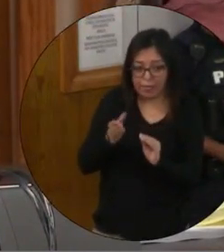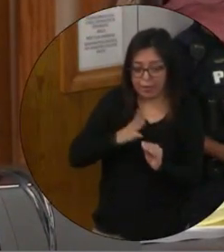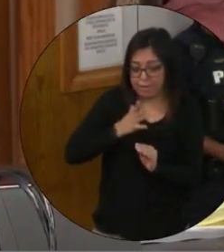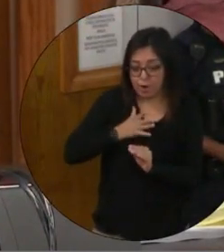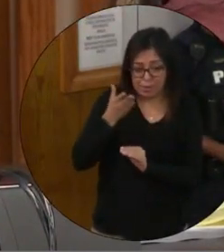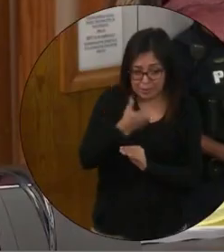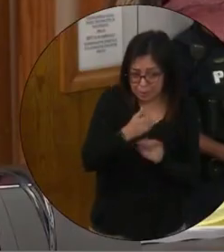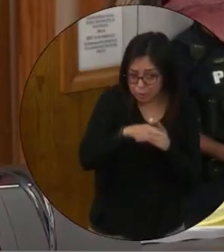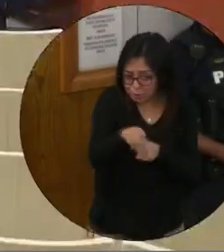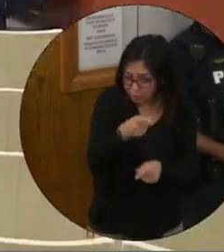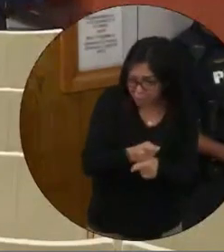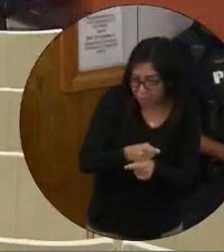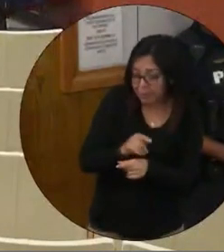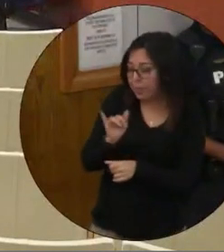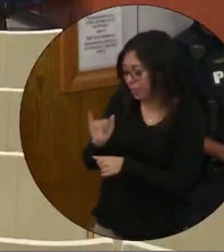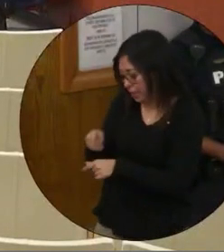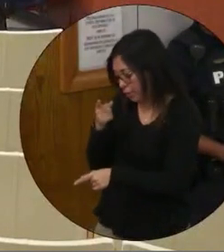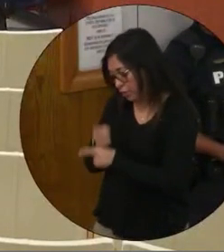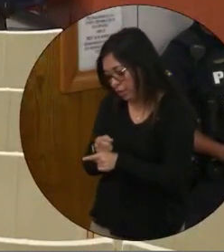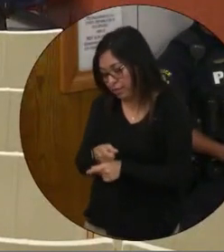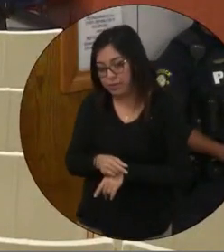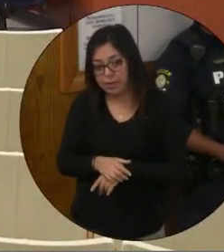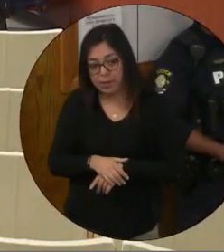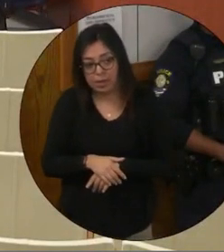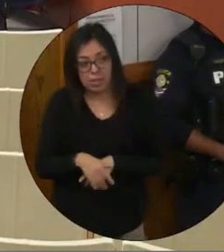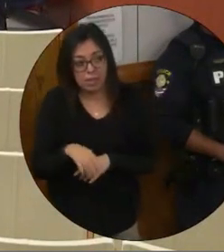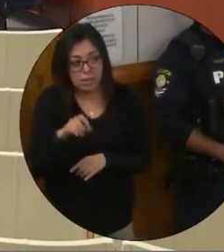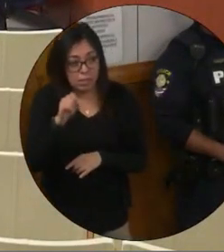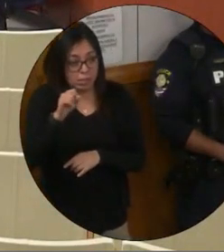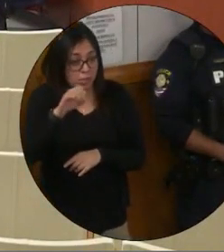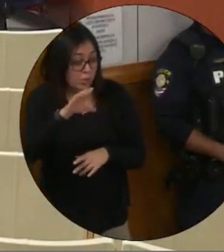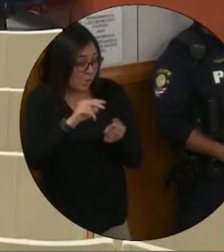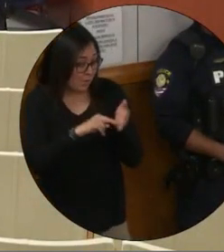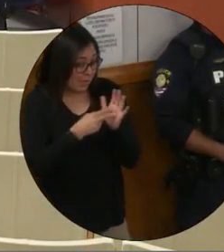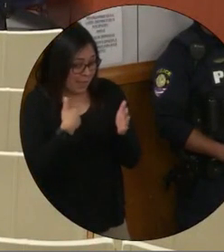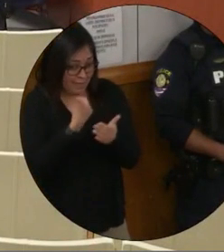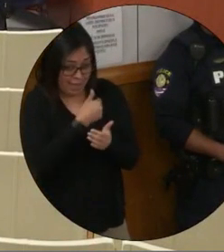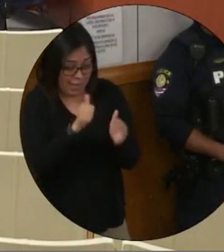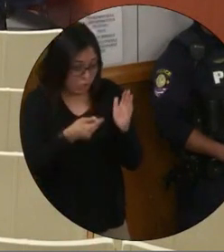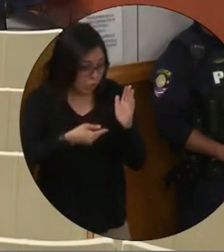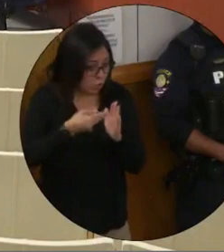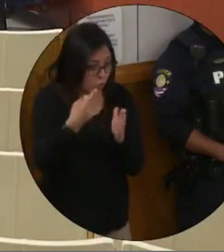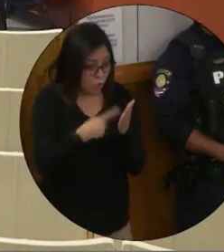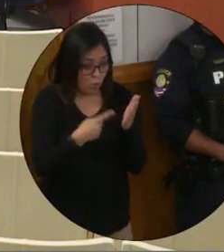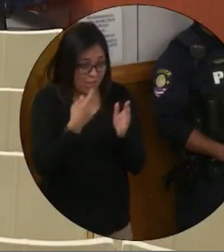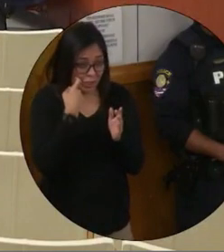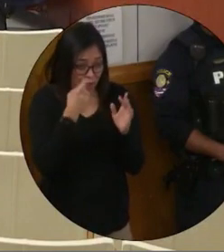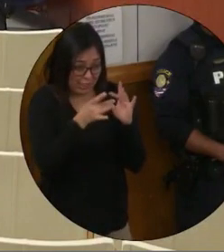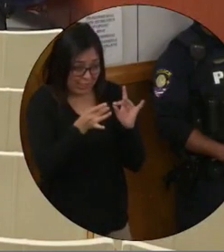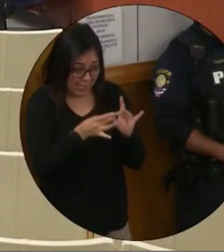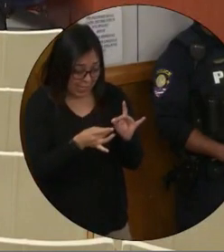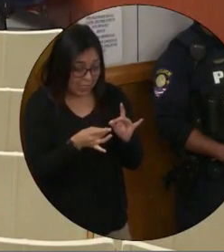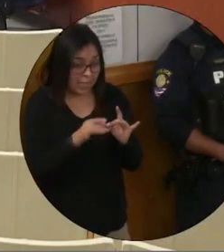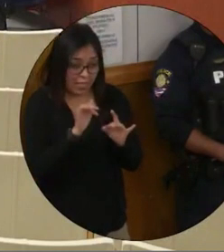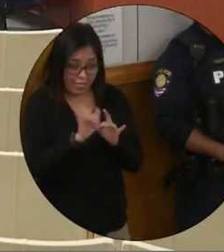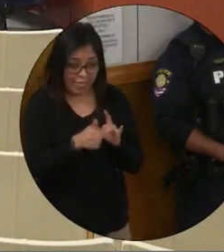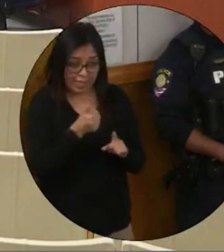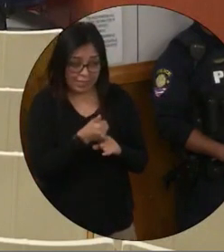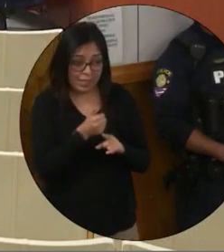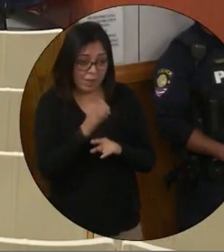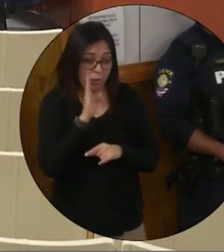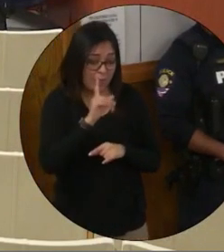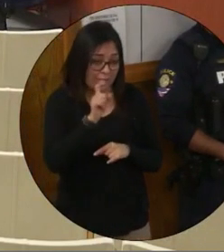correct? That's correct. Okay. So is there any truth to the fact of what was stated is that that would have